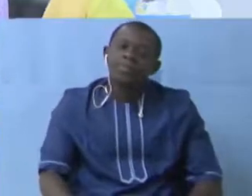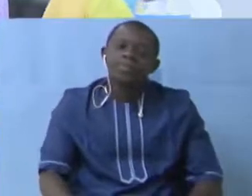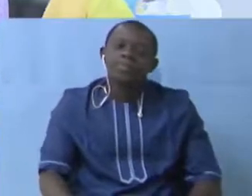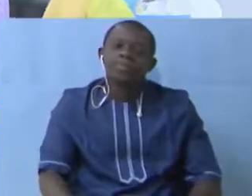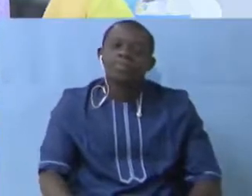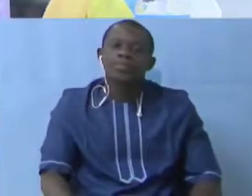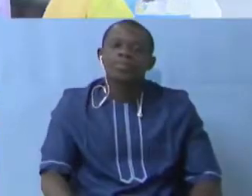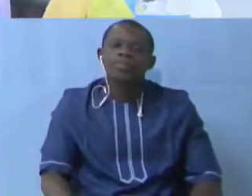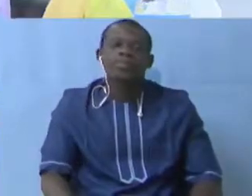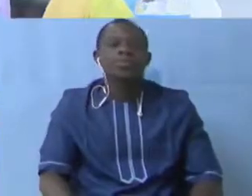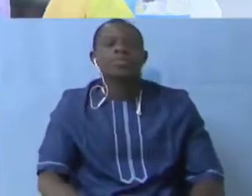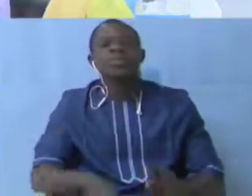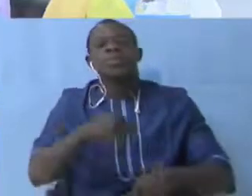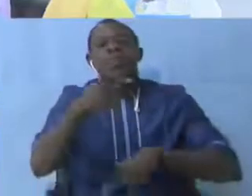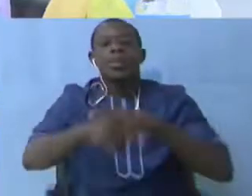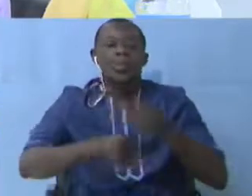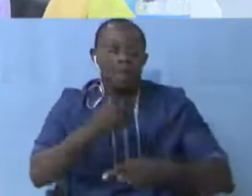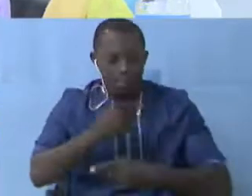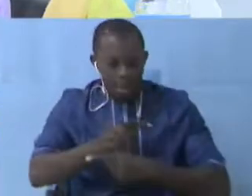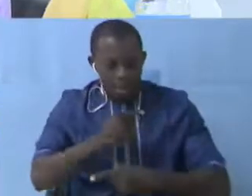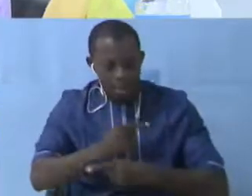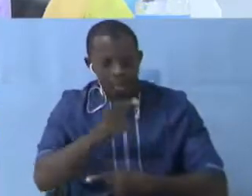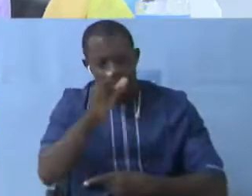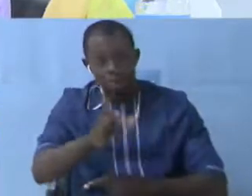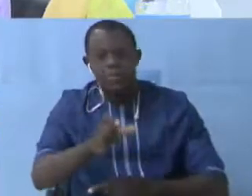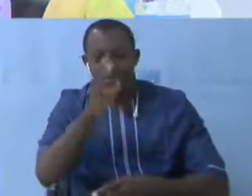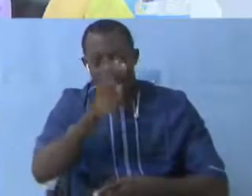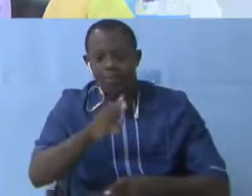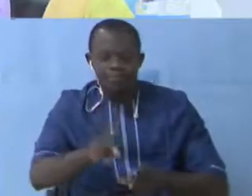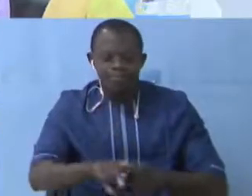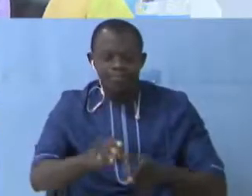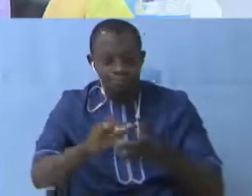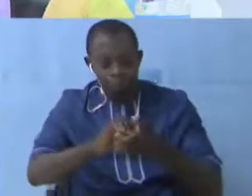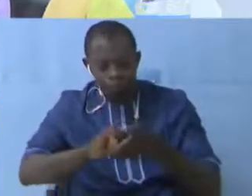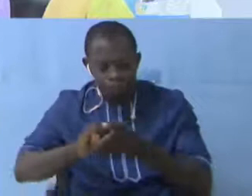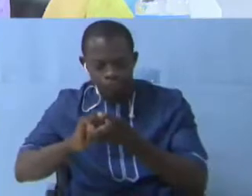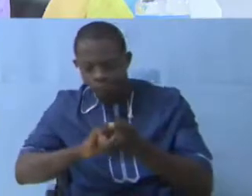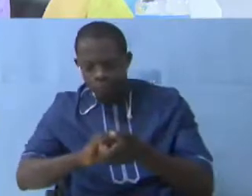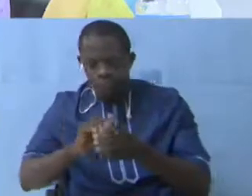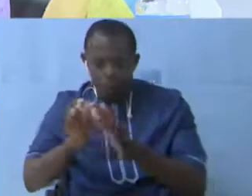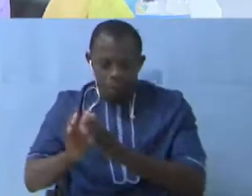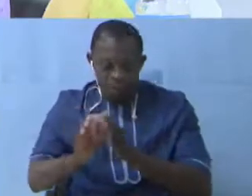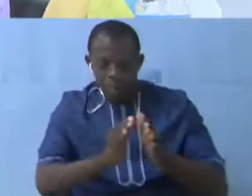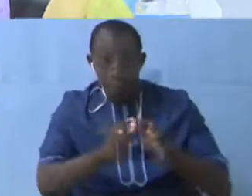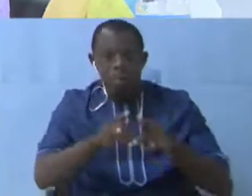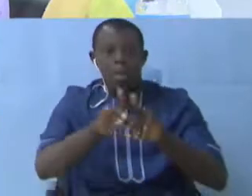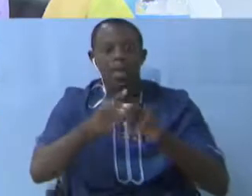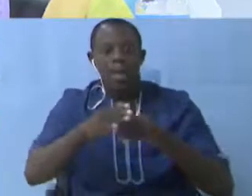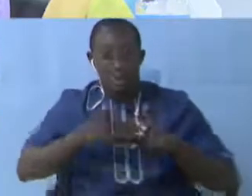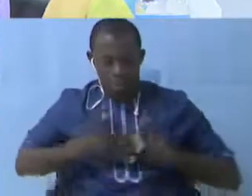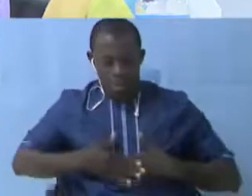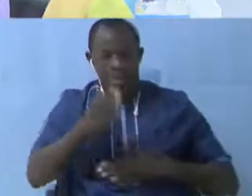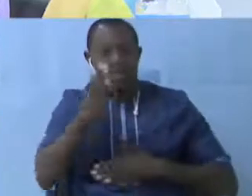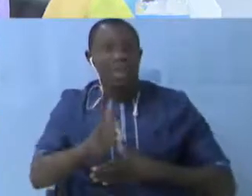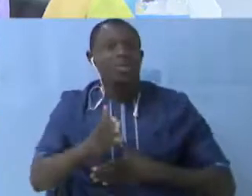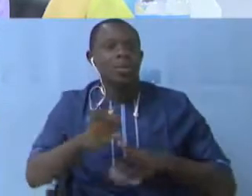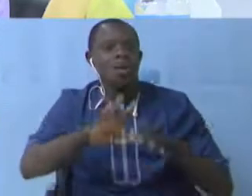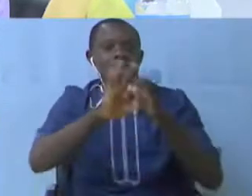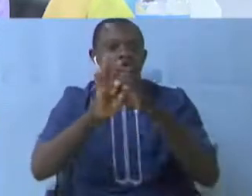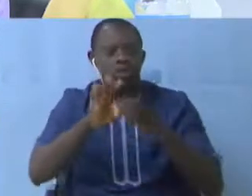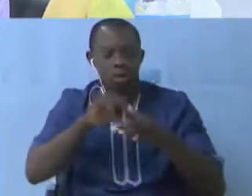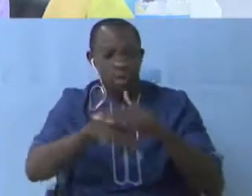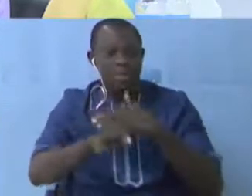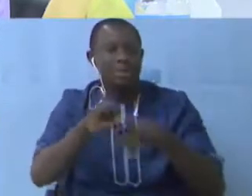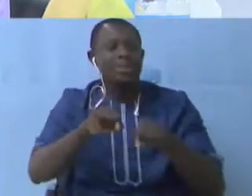So then after Gambians organized with human rights organization in Senegal, I remember in June, there was the first meeting in